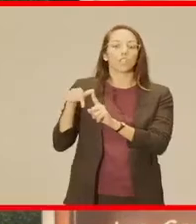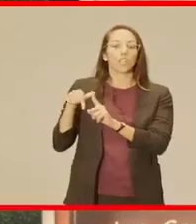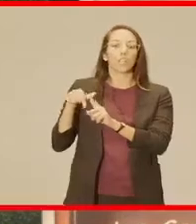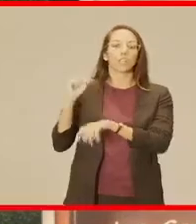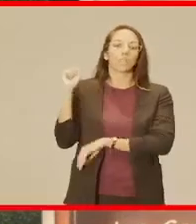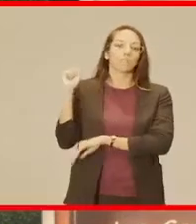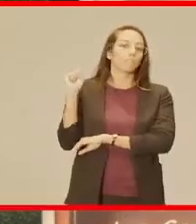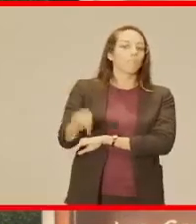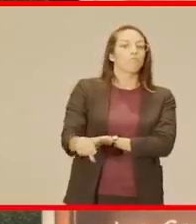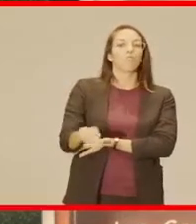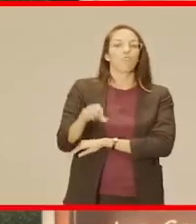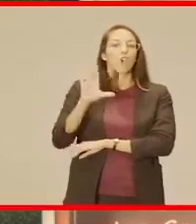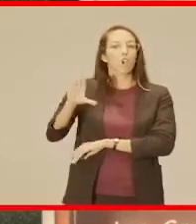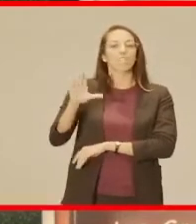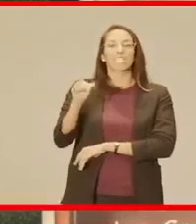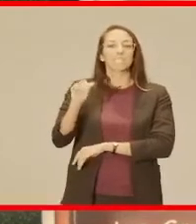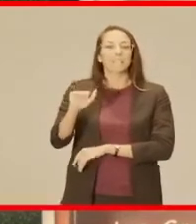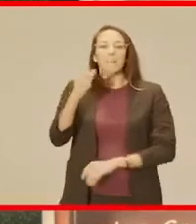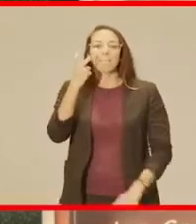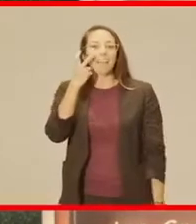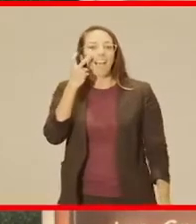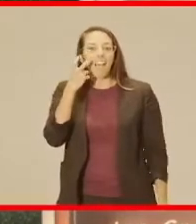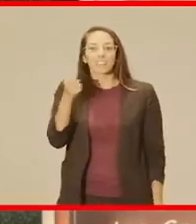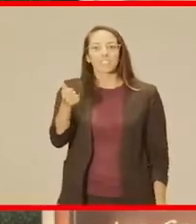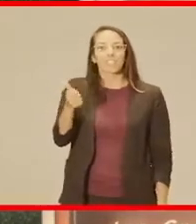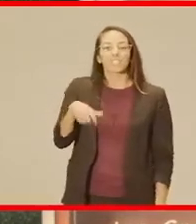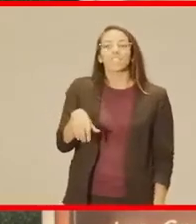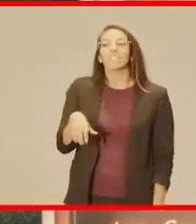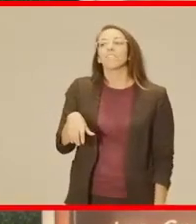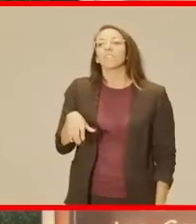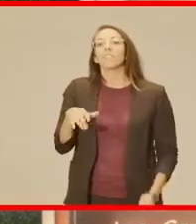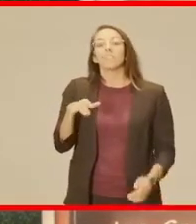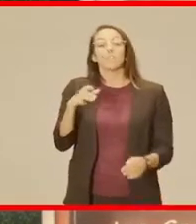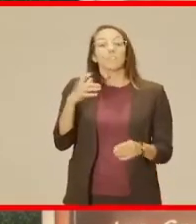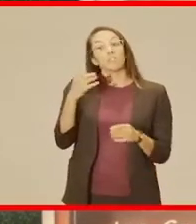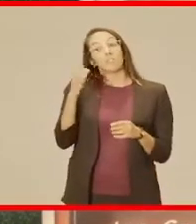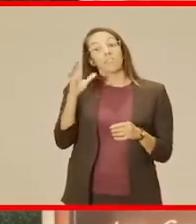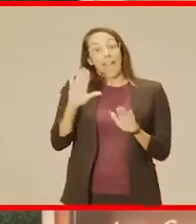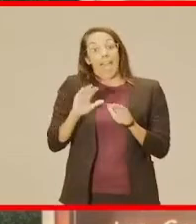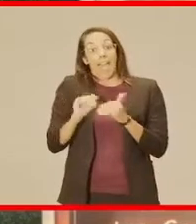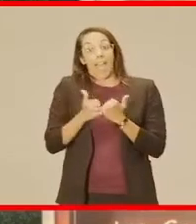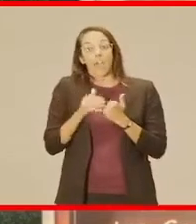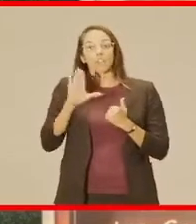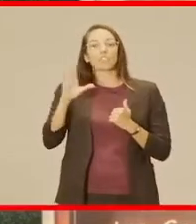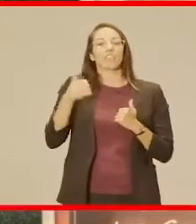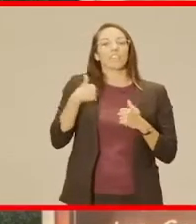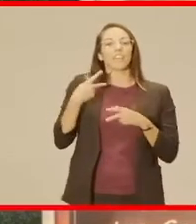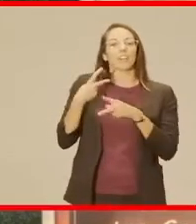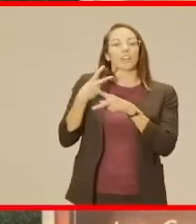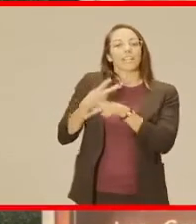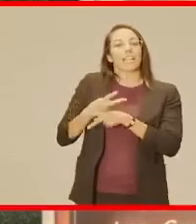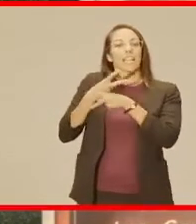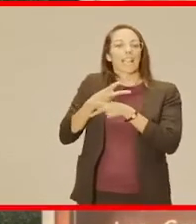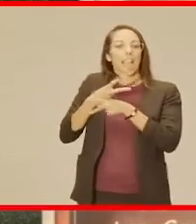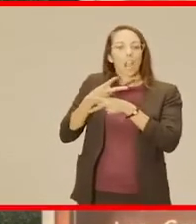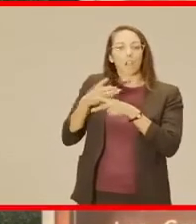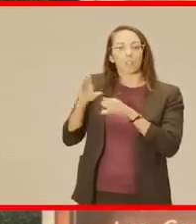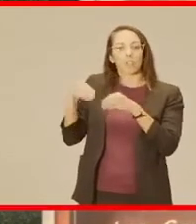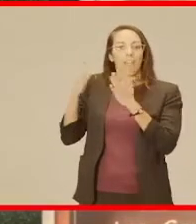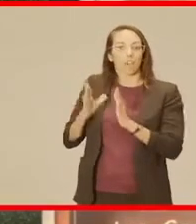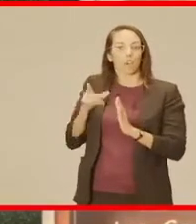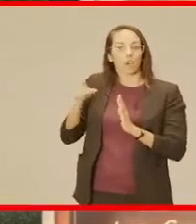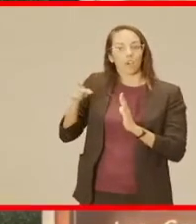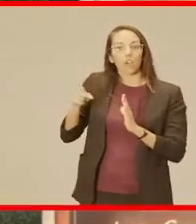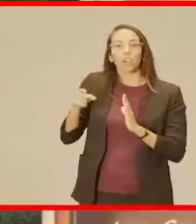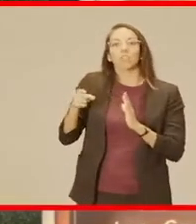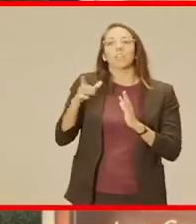her disability with blindness by the help of her assistant, Anne Sullivan.